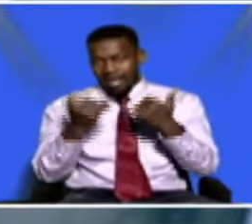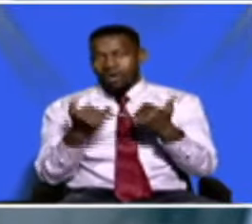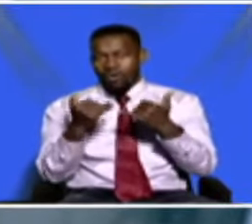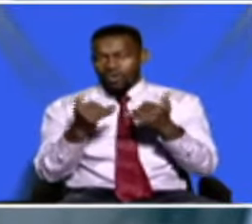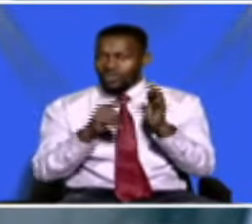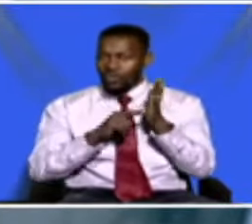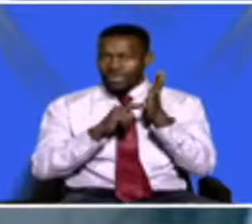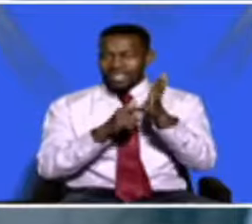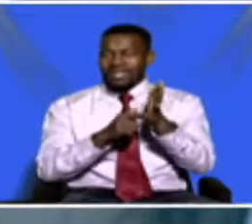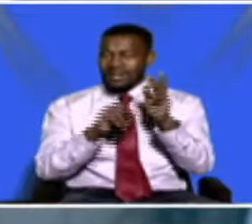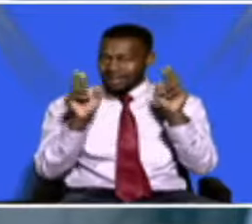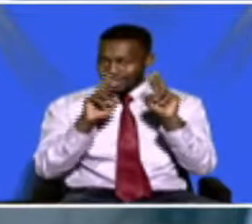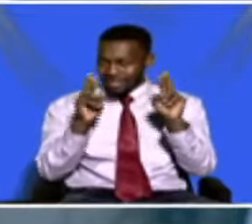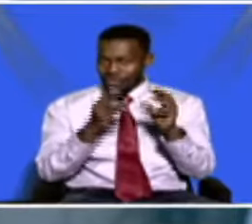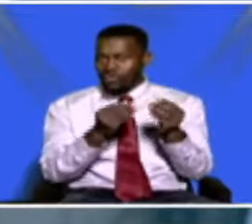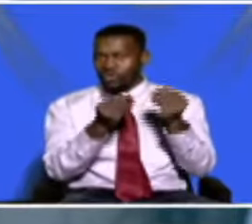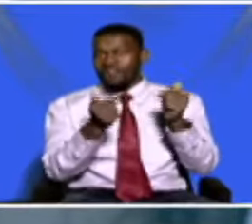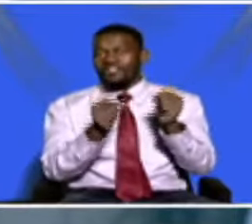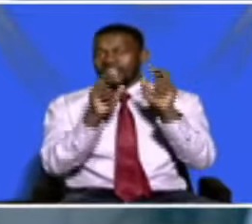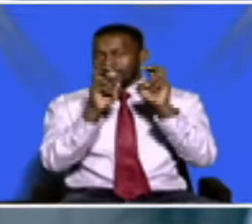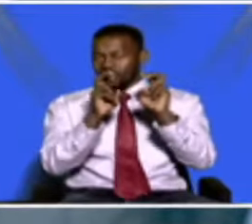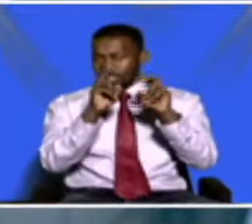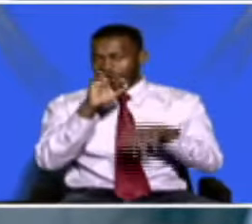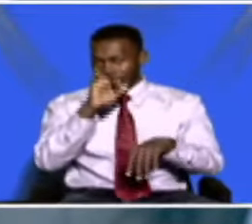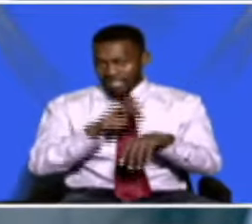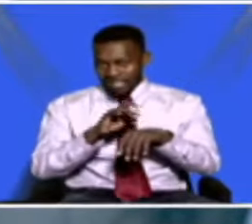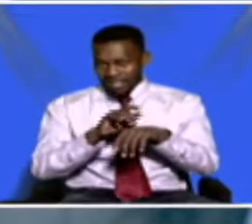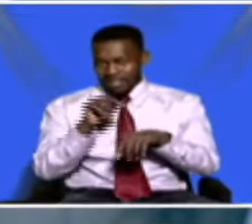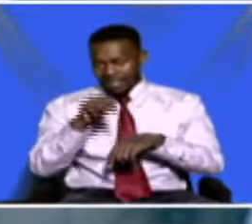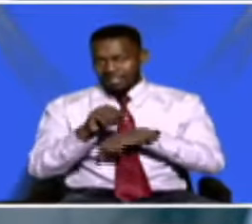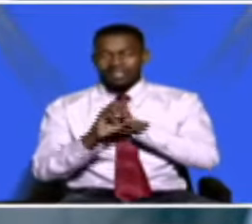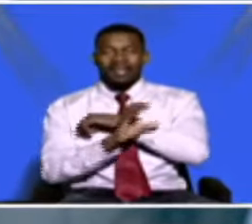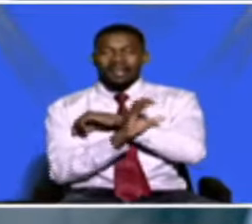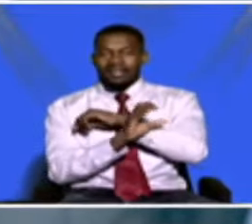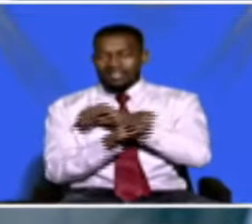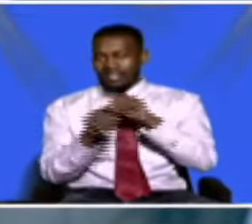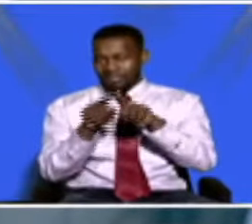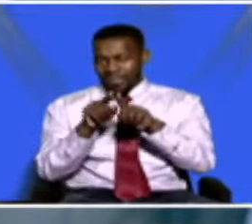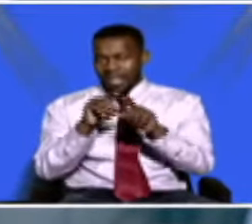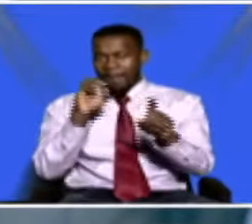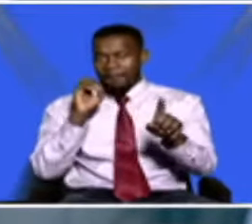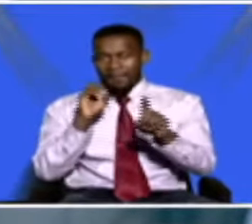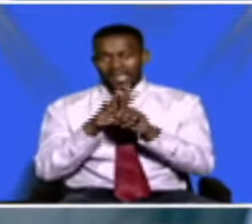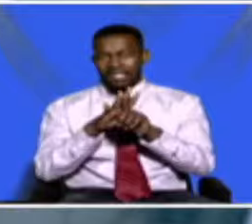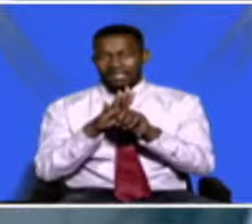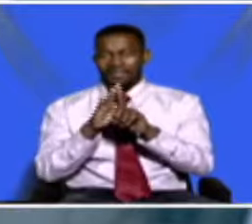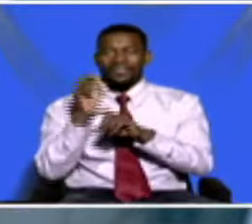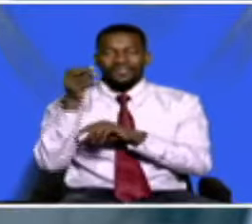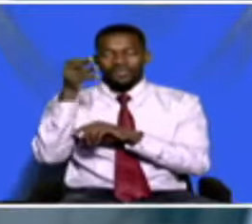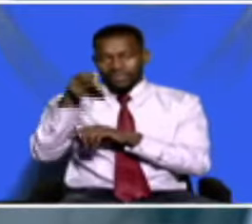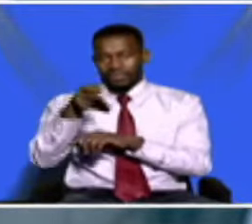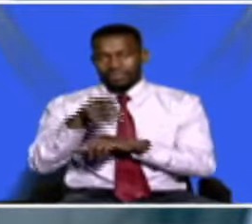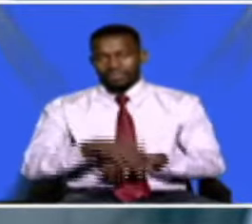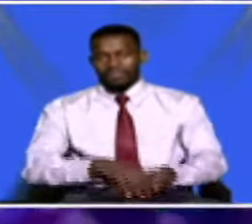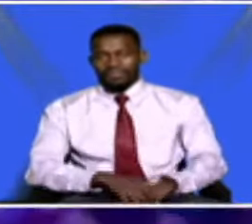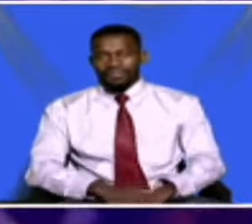their commitment to addressing issues they believe impact their future. Ann Musungu